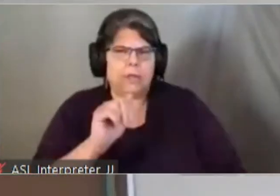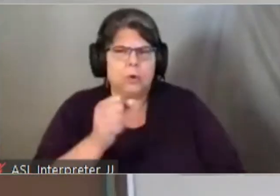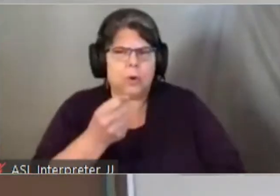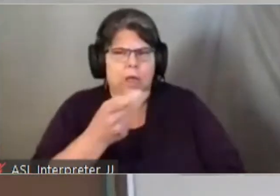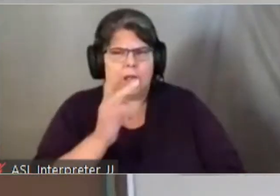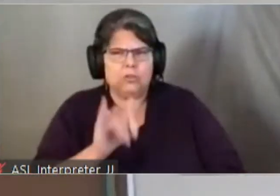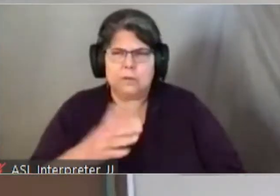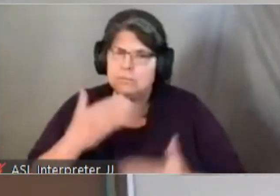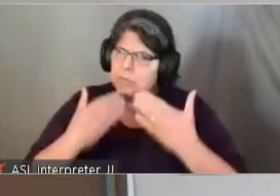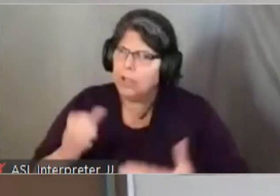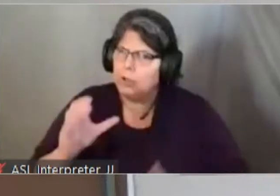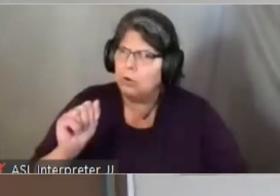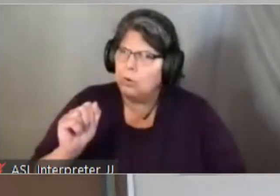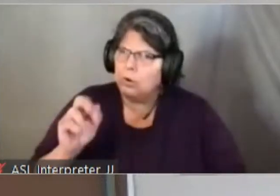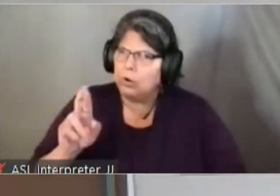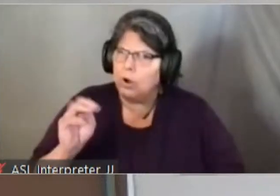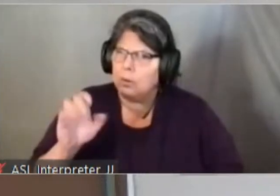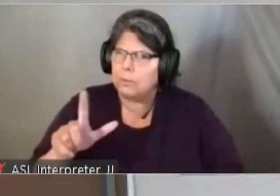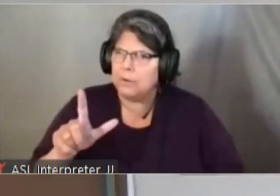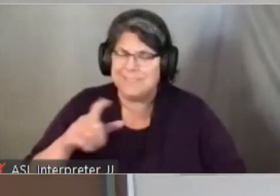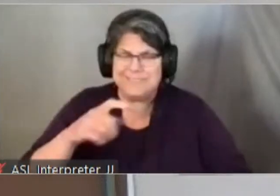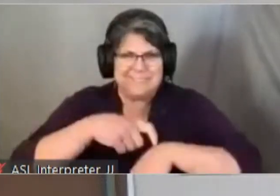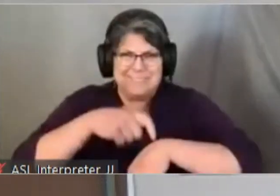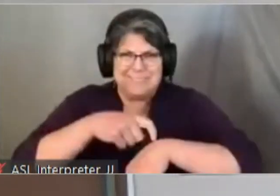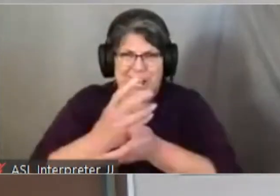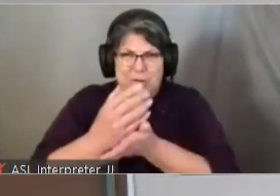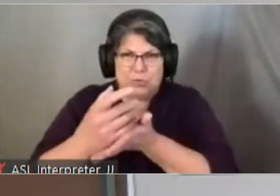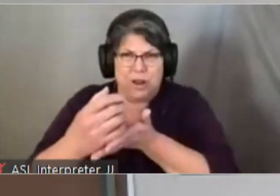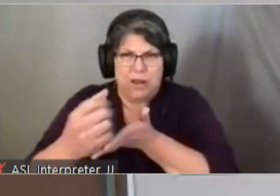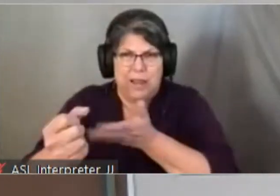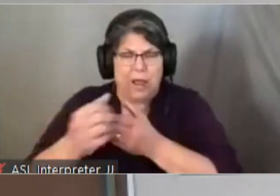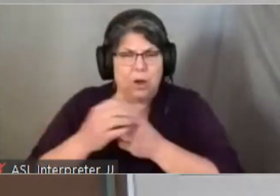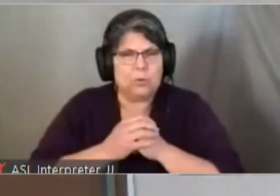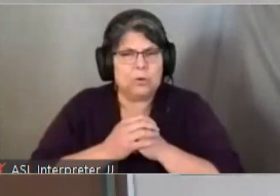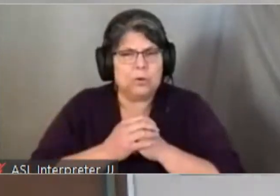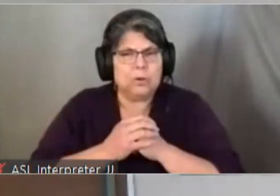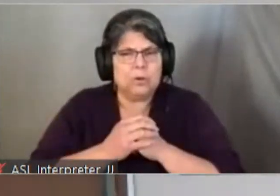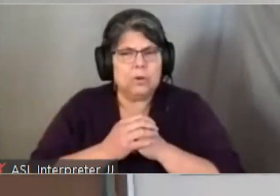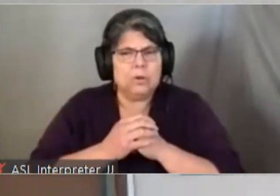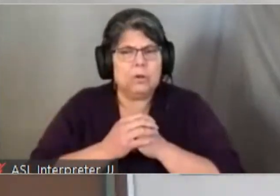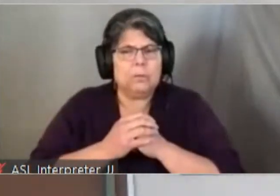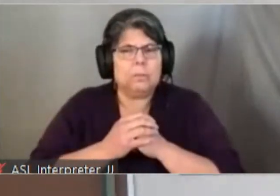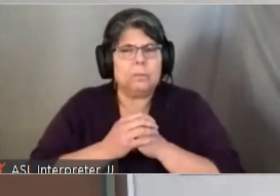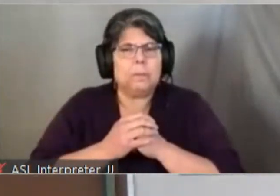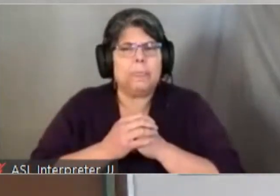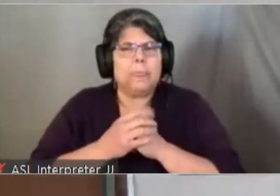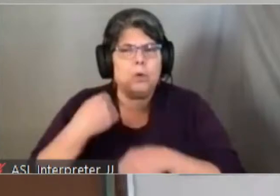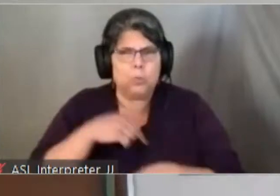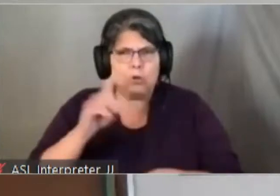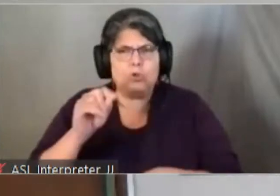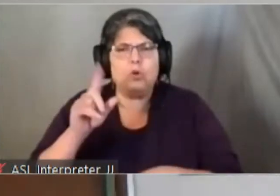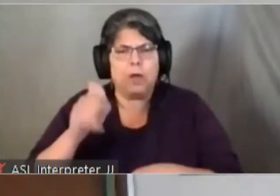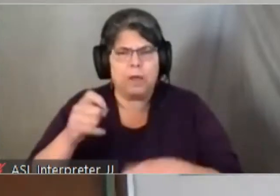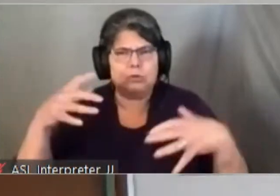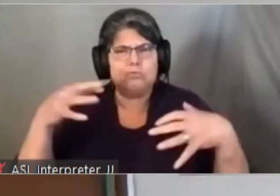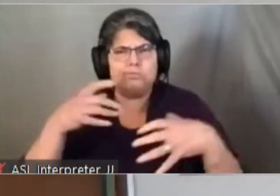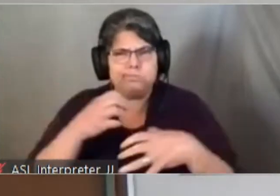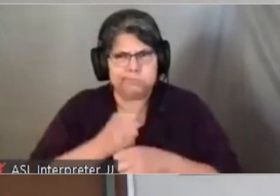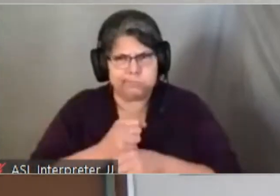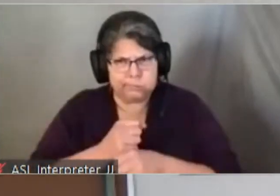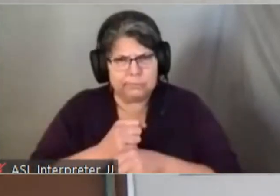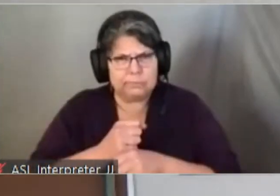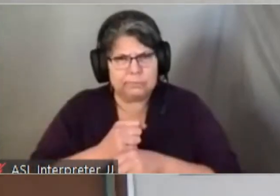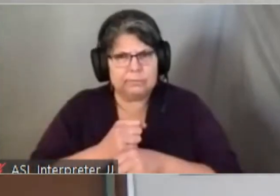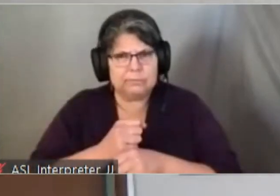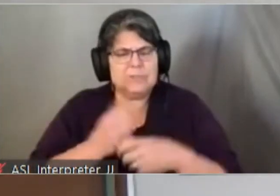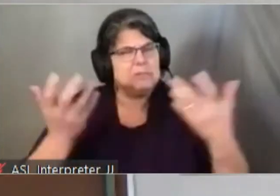you, Carmel. We are running out of time. We do have to wrap it up. So that sums